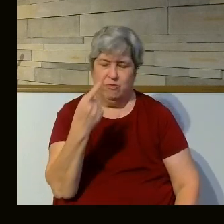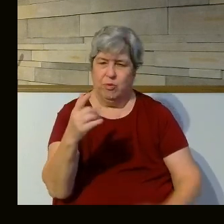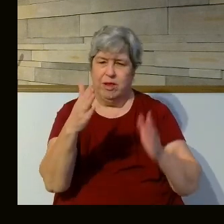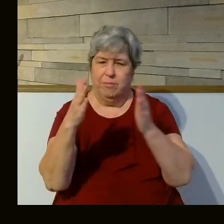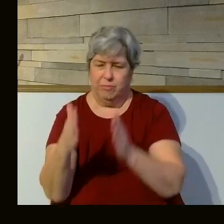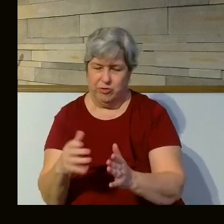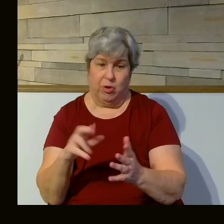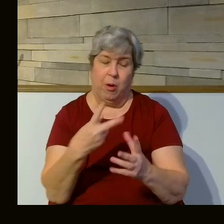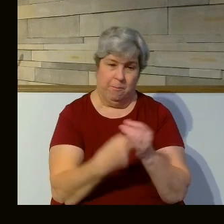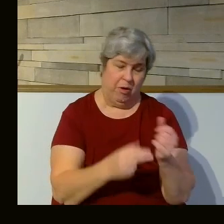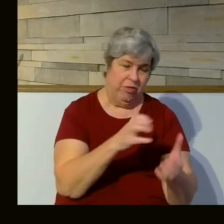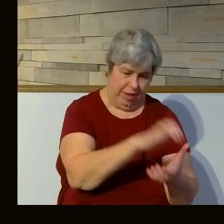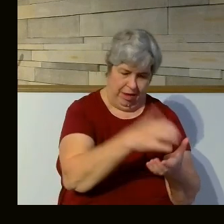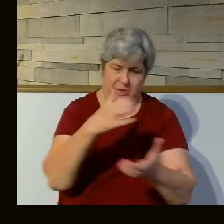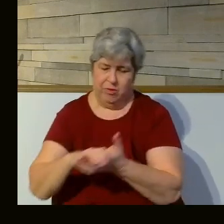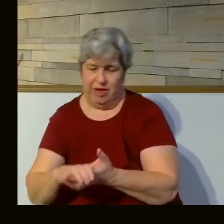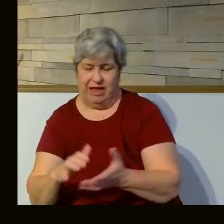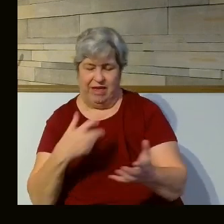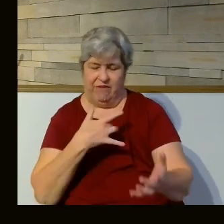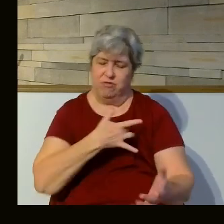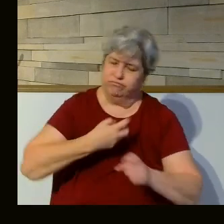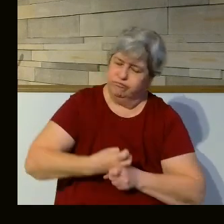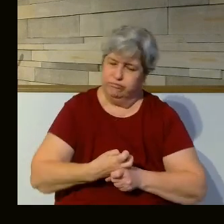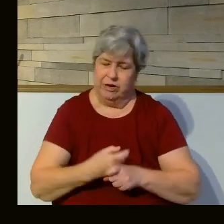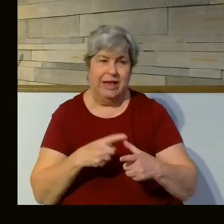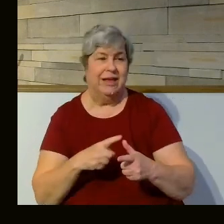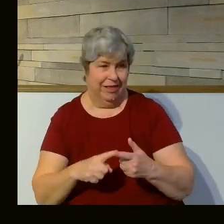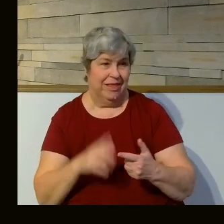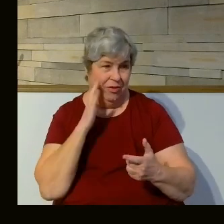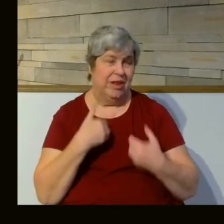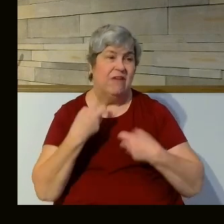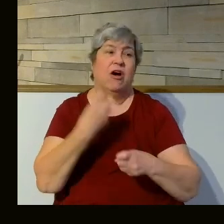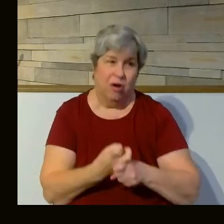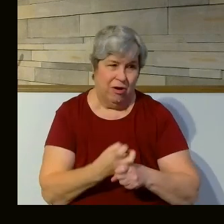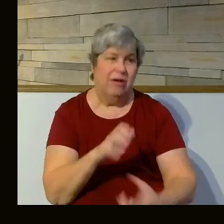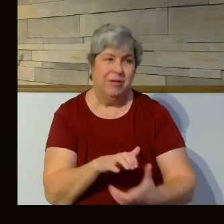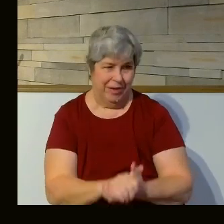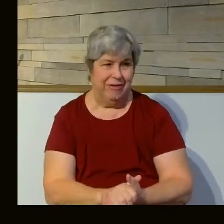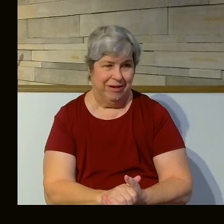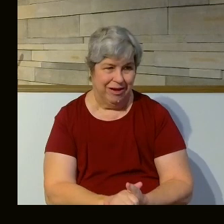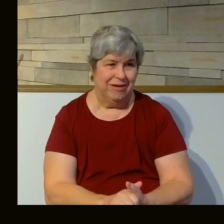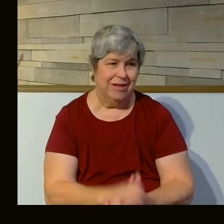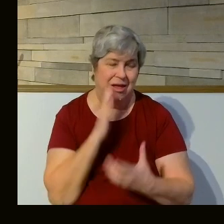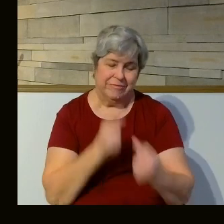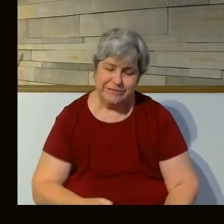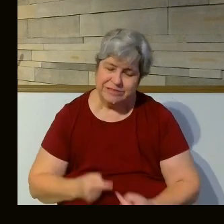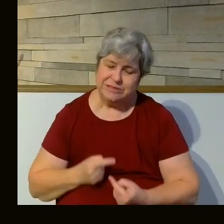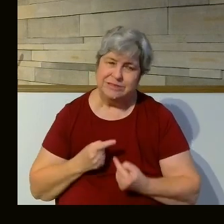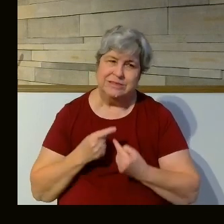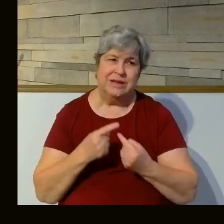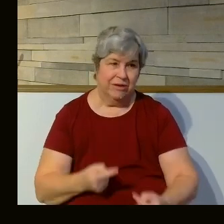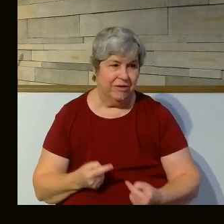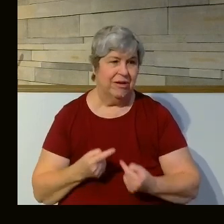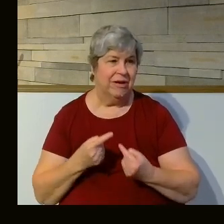or both parties in a marriage have a hard heart, you're going to have a hard marriage, all right? It's going to be a tough marriage to get